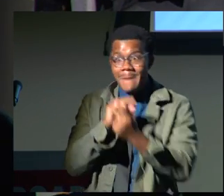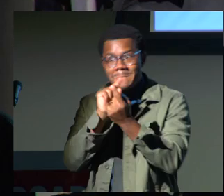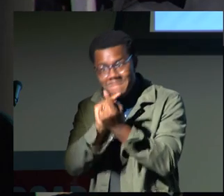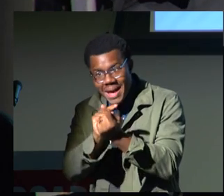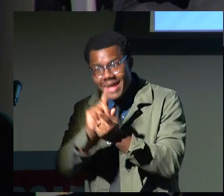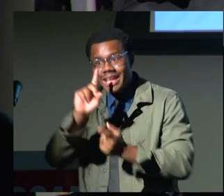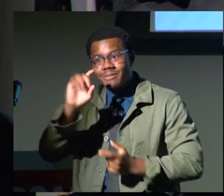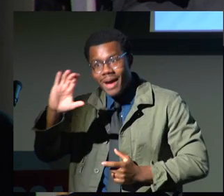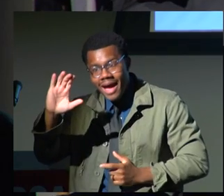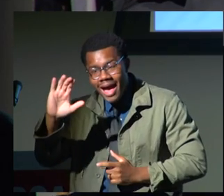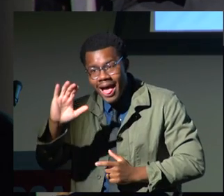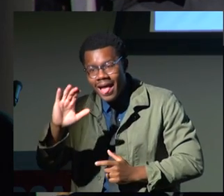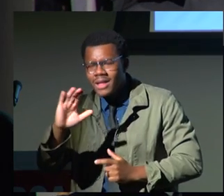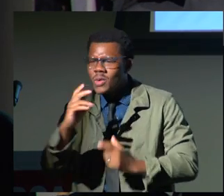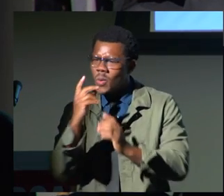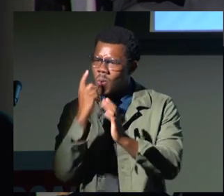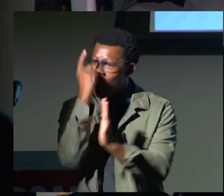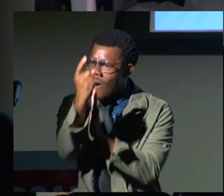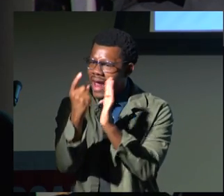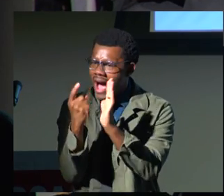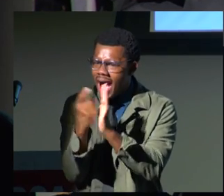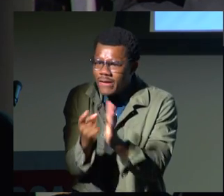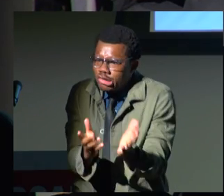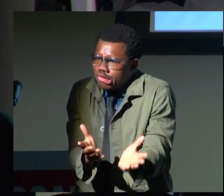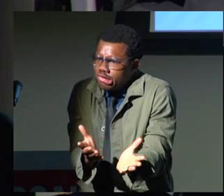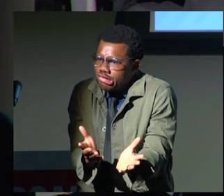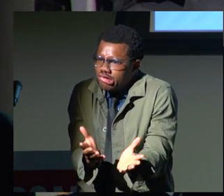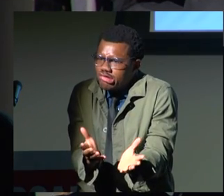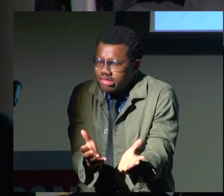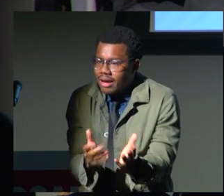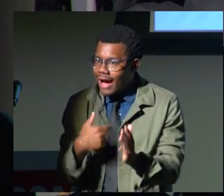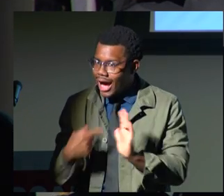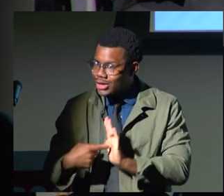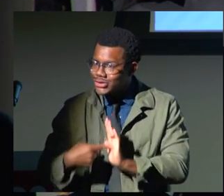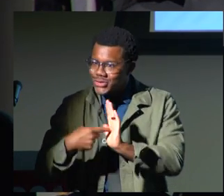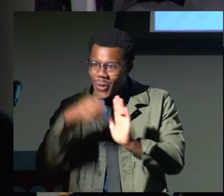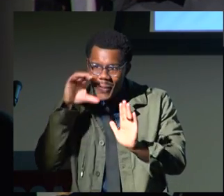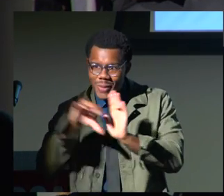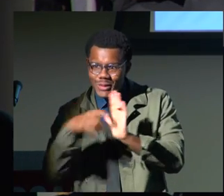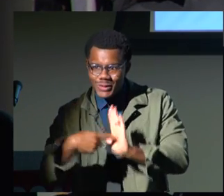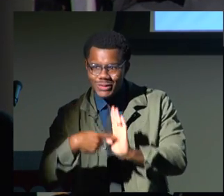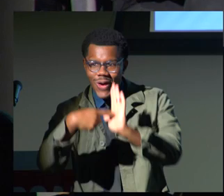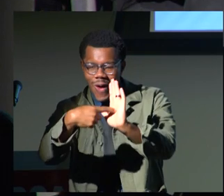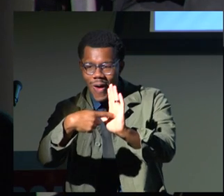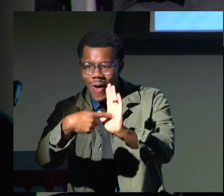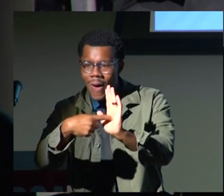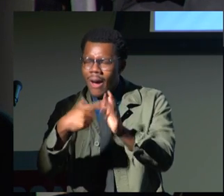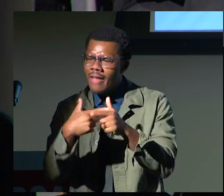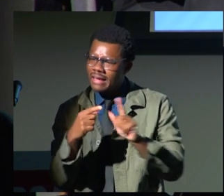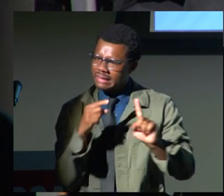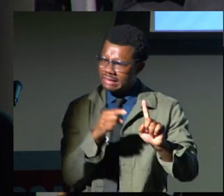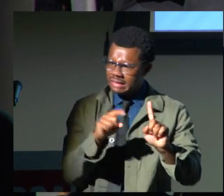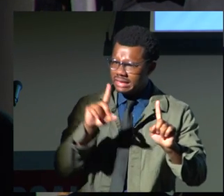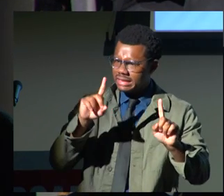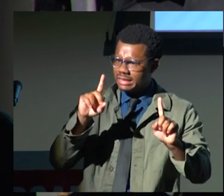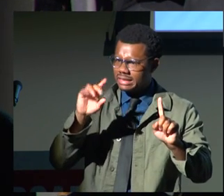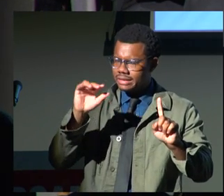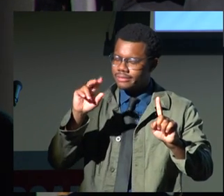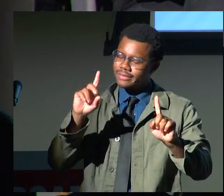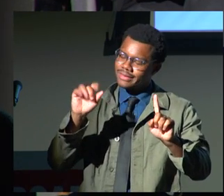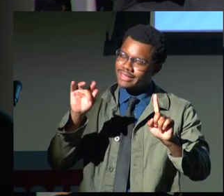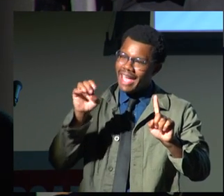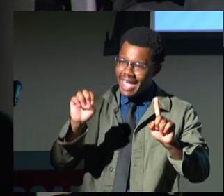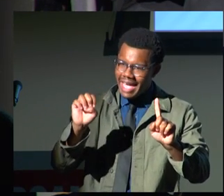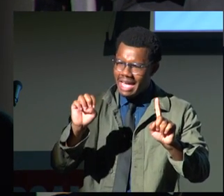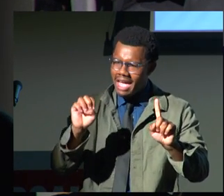And Dave and I talked for like an hour. I showed him this piece. And then Dave started to talk a lot about his time with